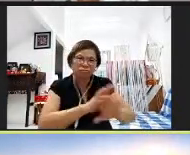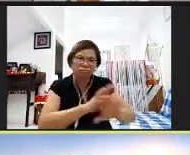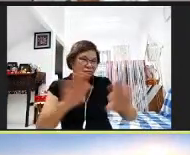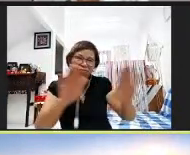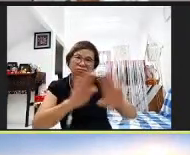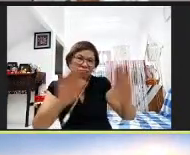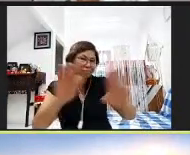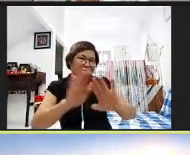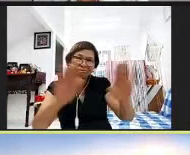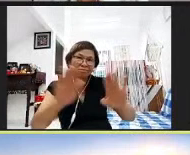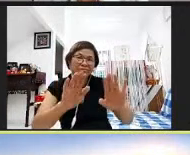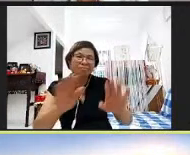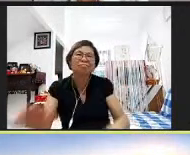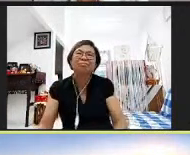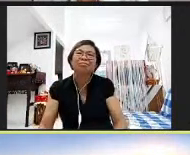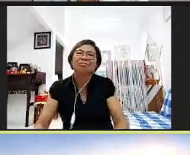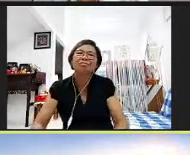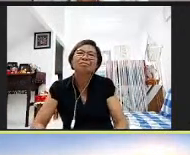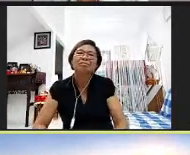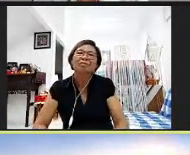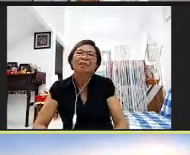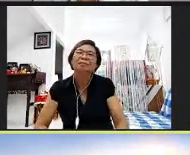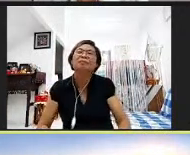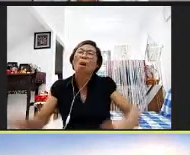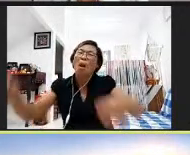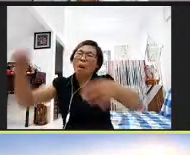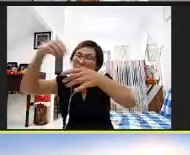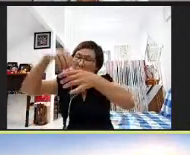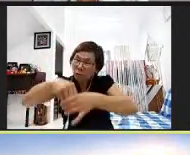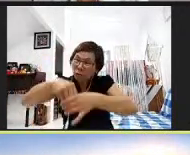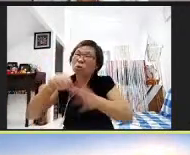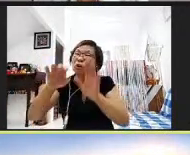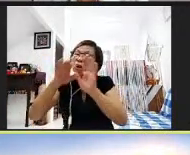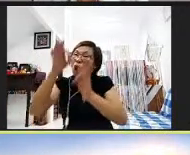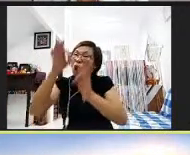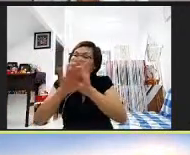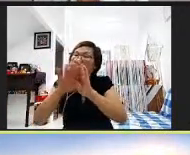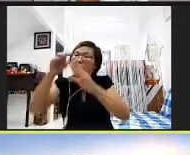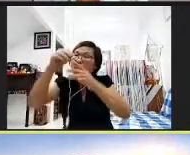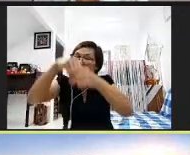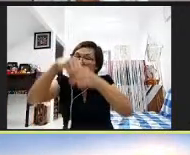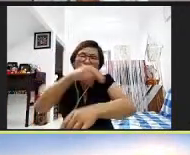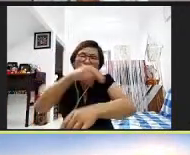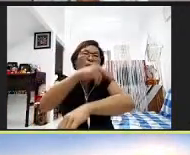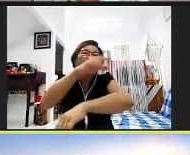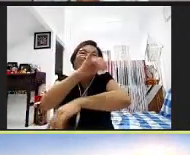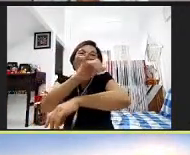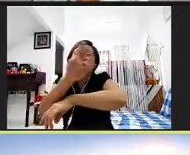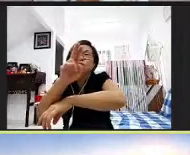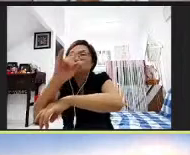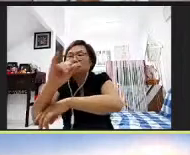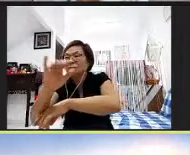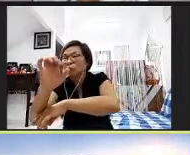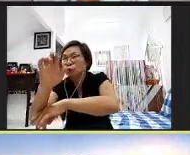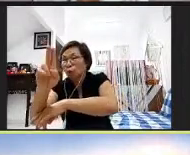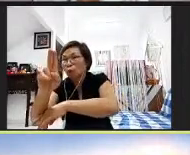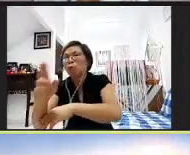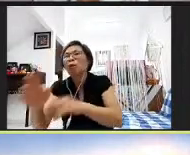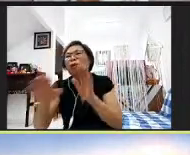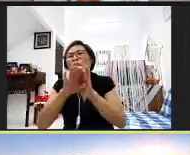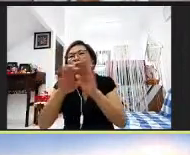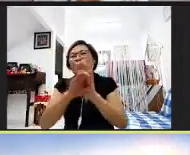also once you are admitted to ICU, and thanks to, you know, now there's this media